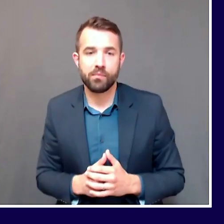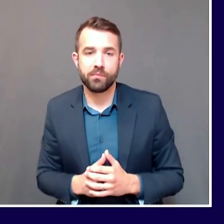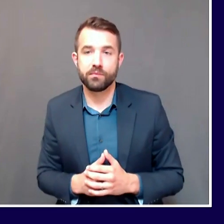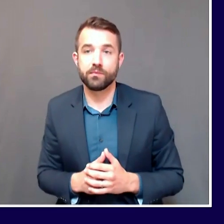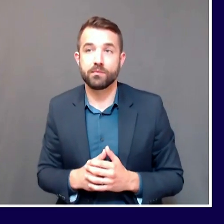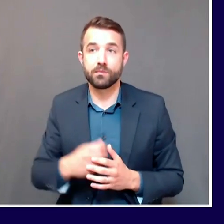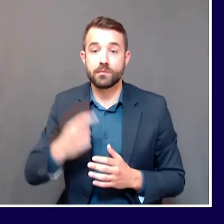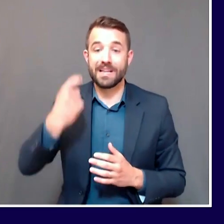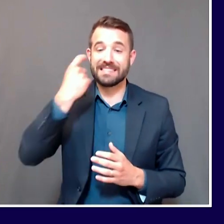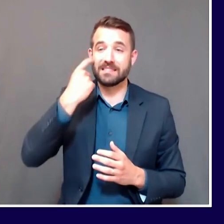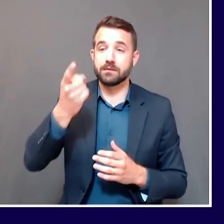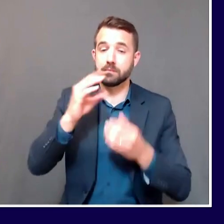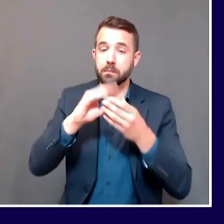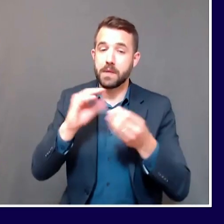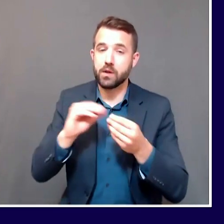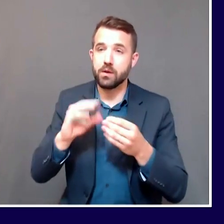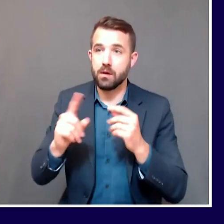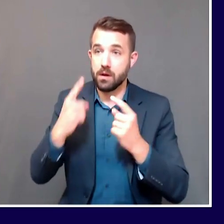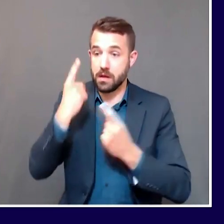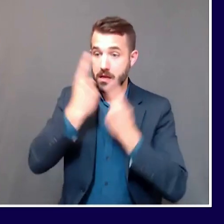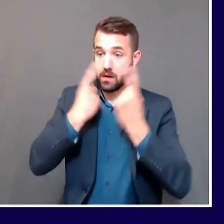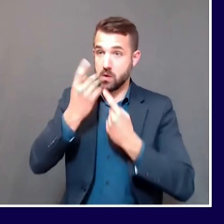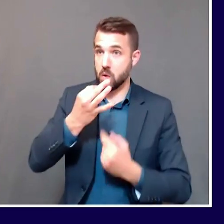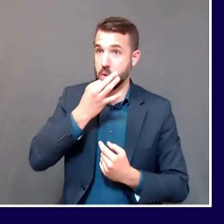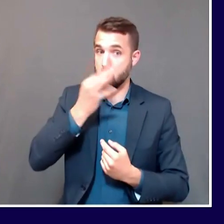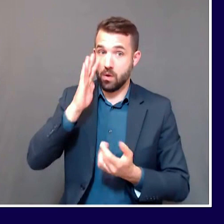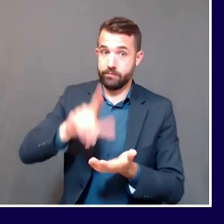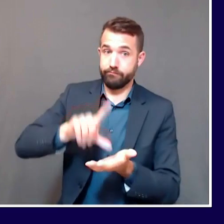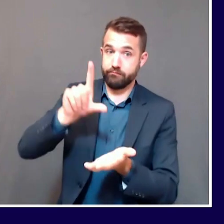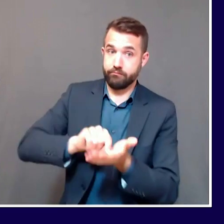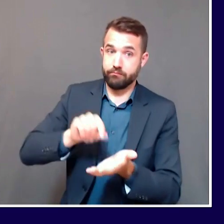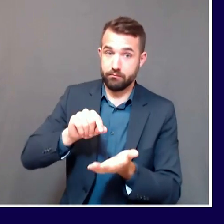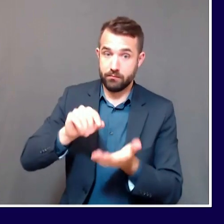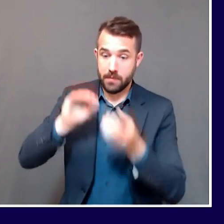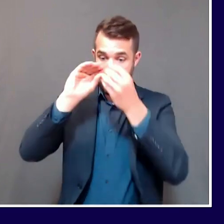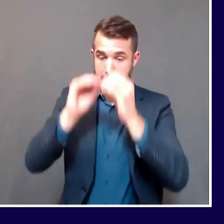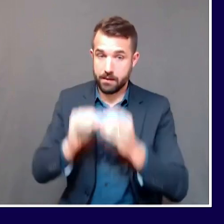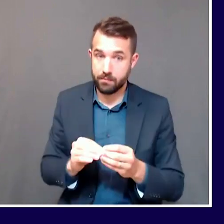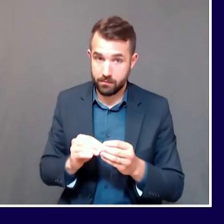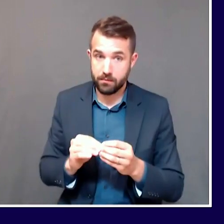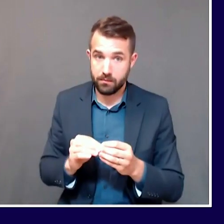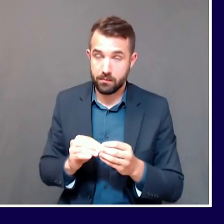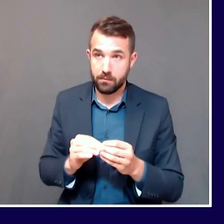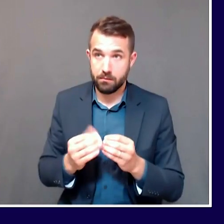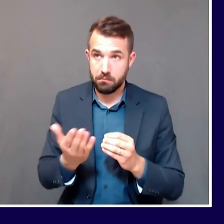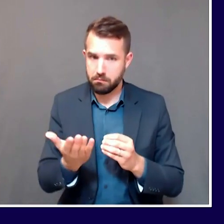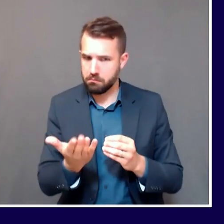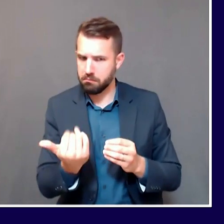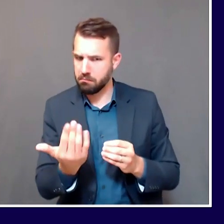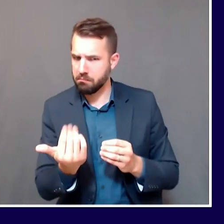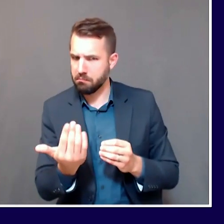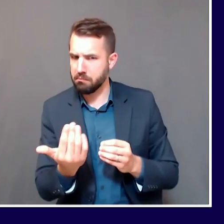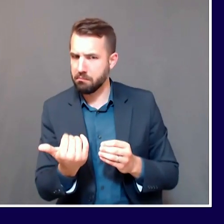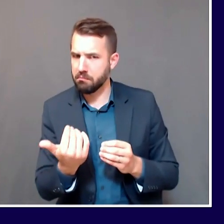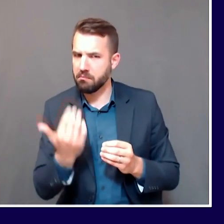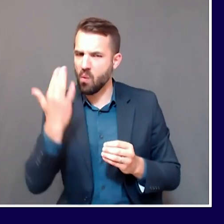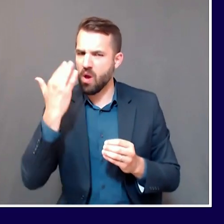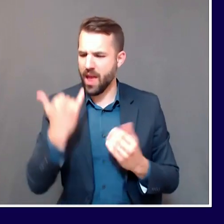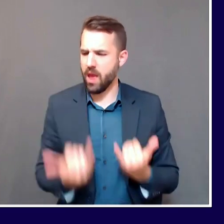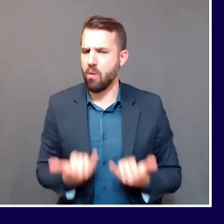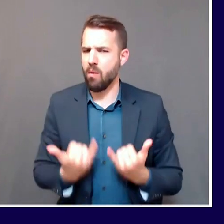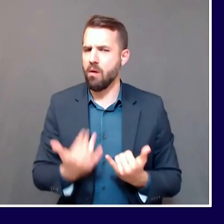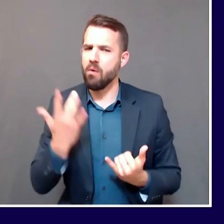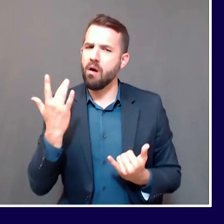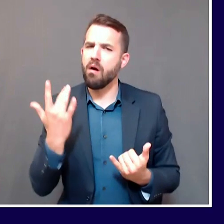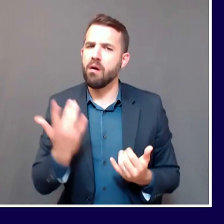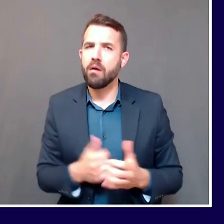thinking about very shortly publishing the data. So could you just tell me why now? Yes. So we